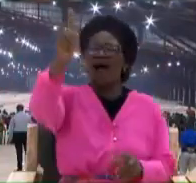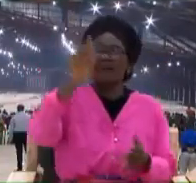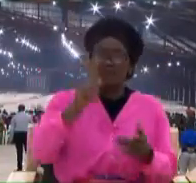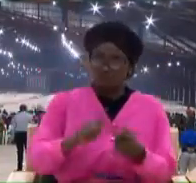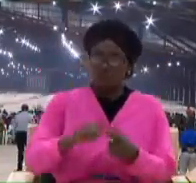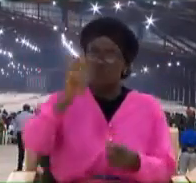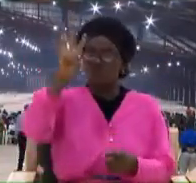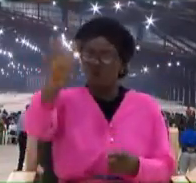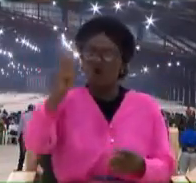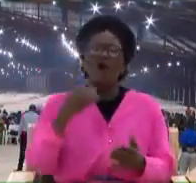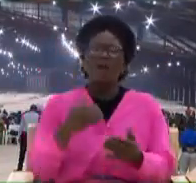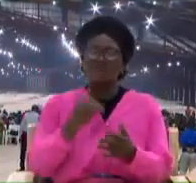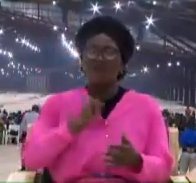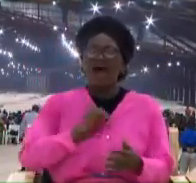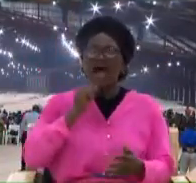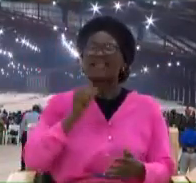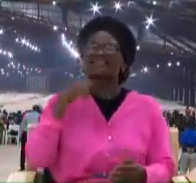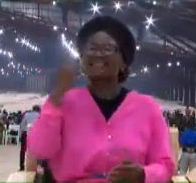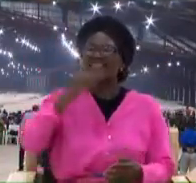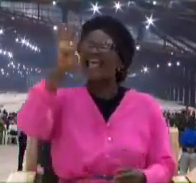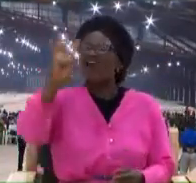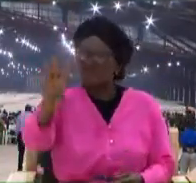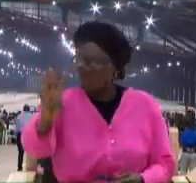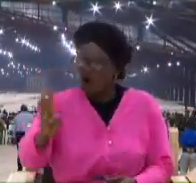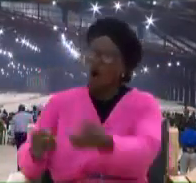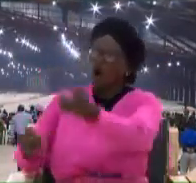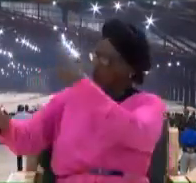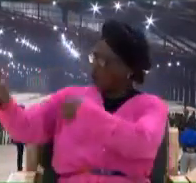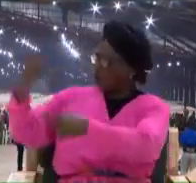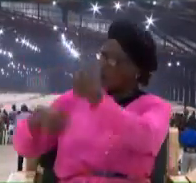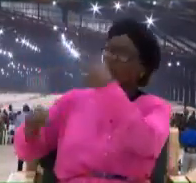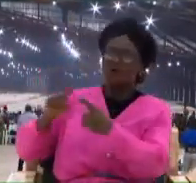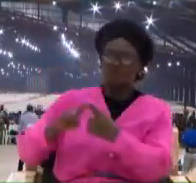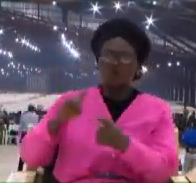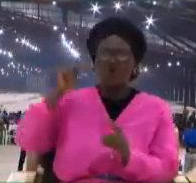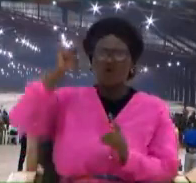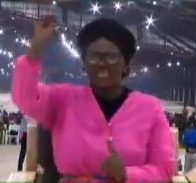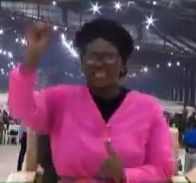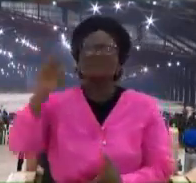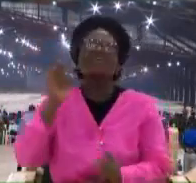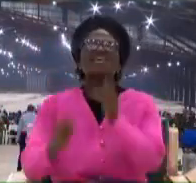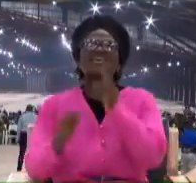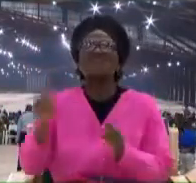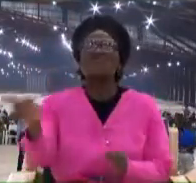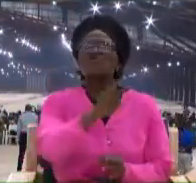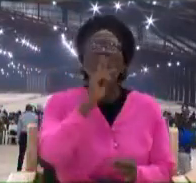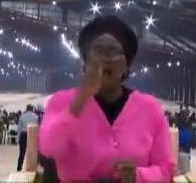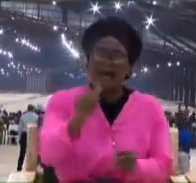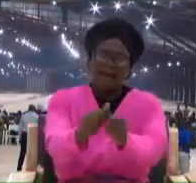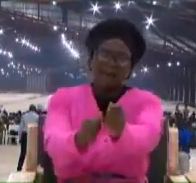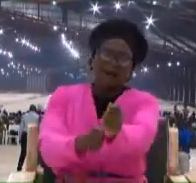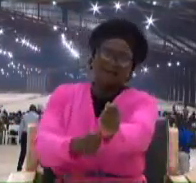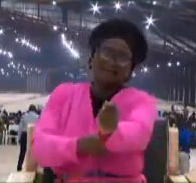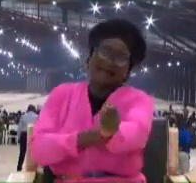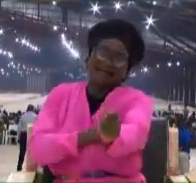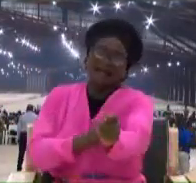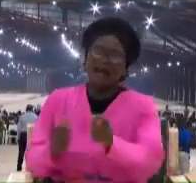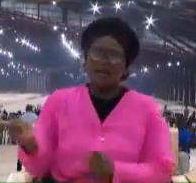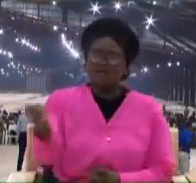Jesus, come. If you're a backslider and you want to be restored to Jesus,